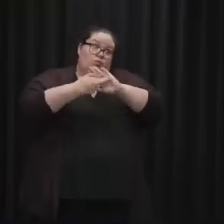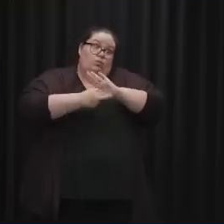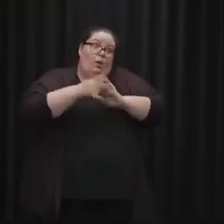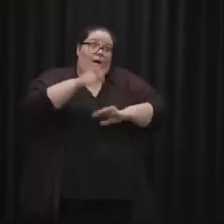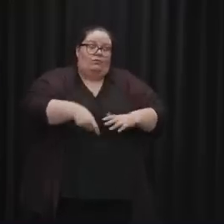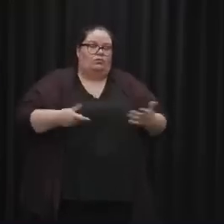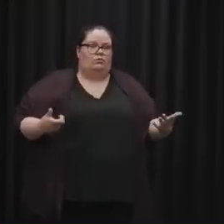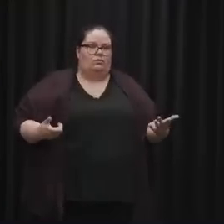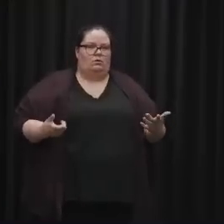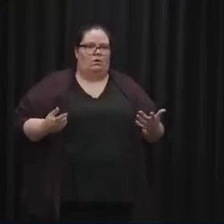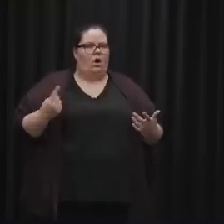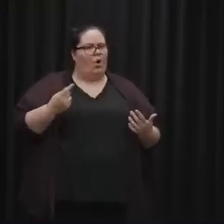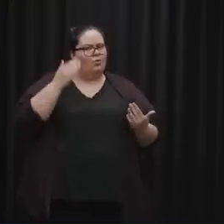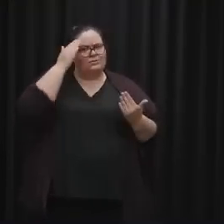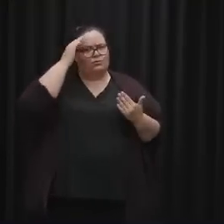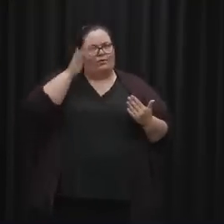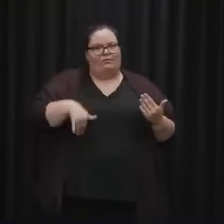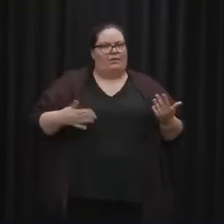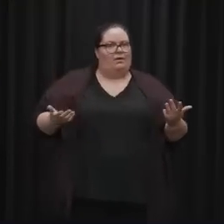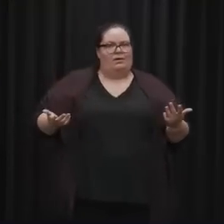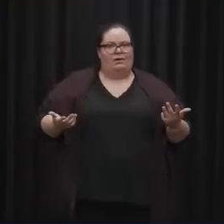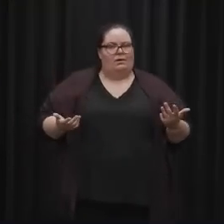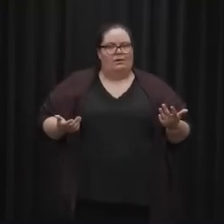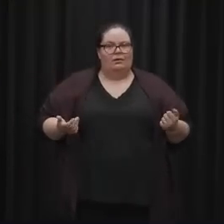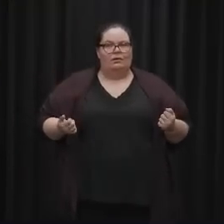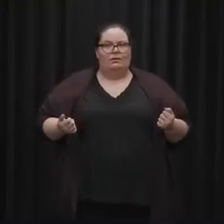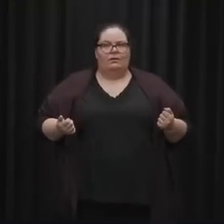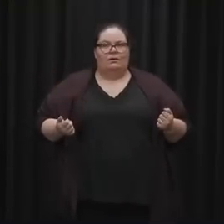place. So I'm always cognizant of that, because I